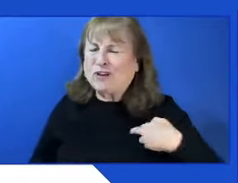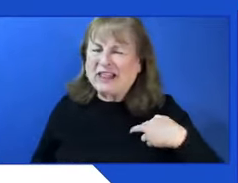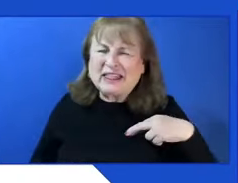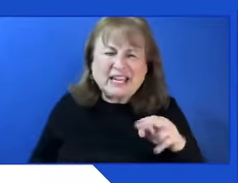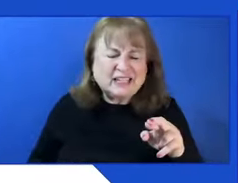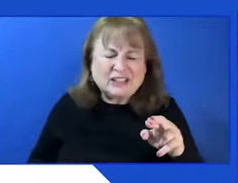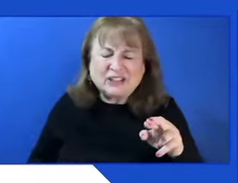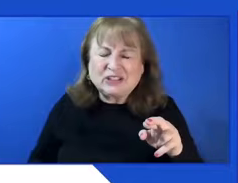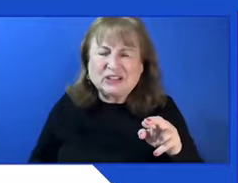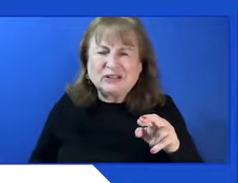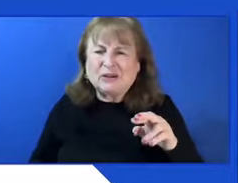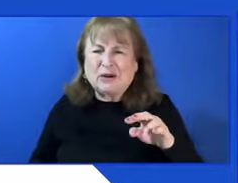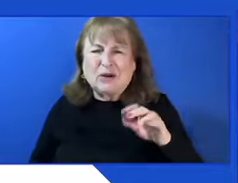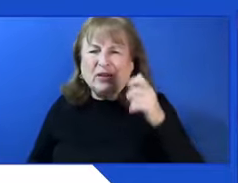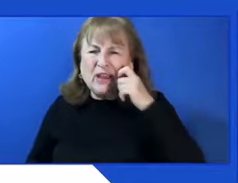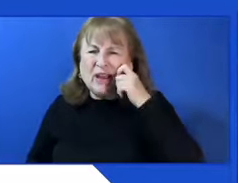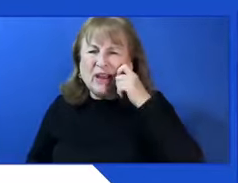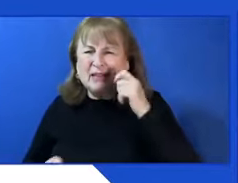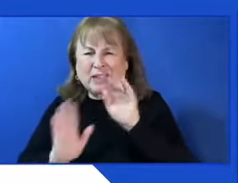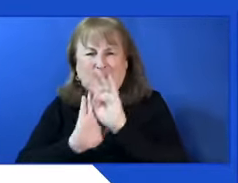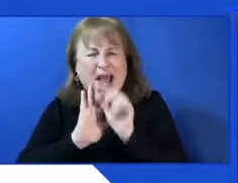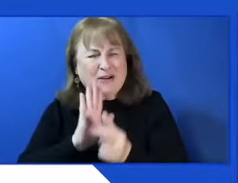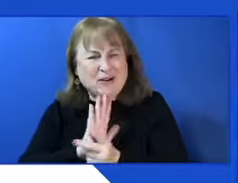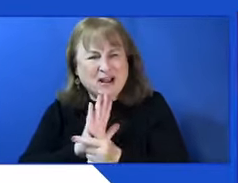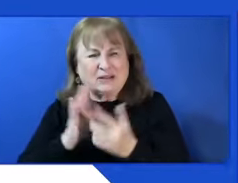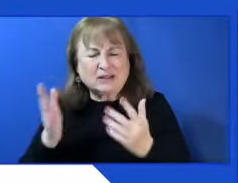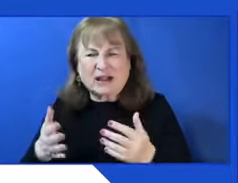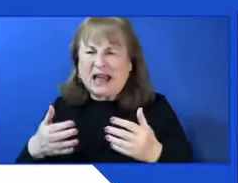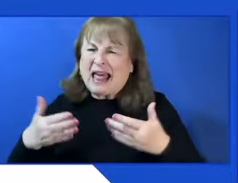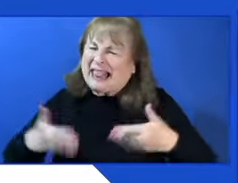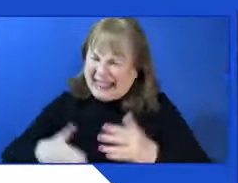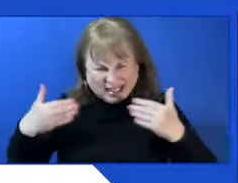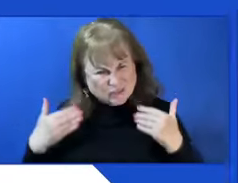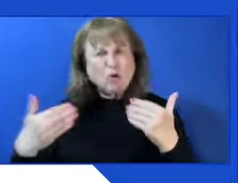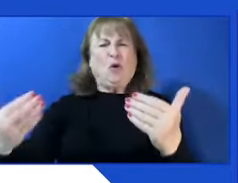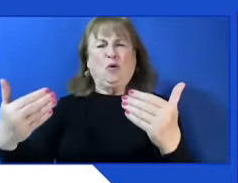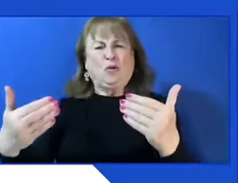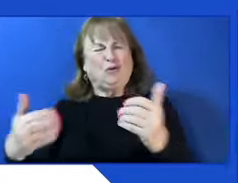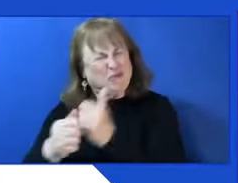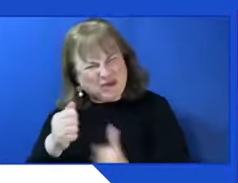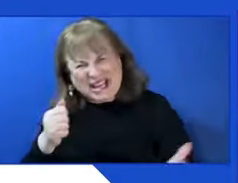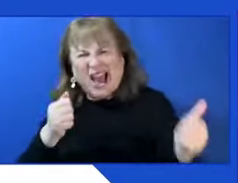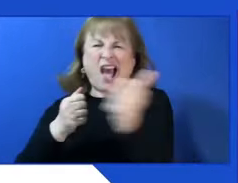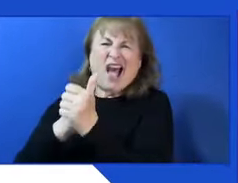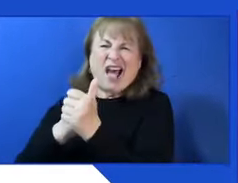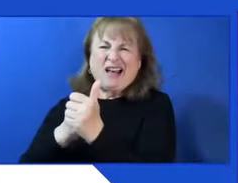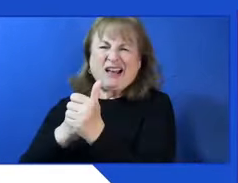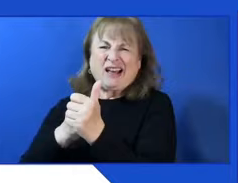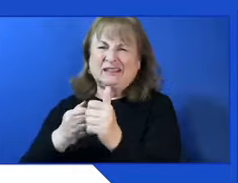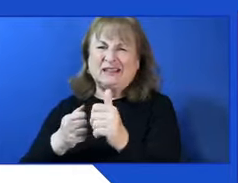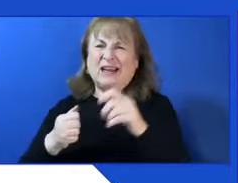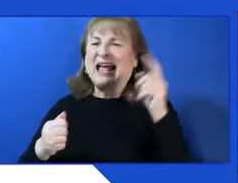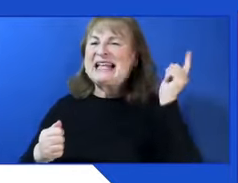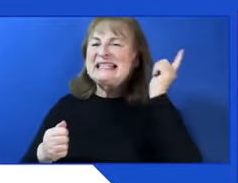or their ethnicity. Let's move beyond